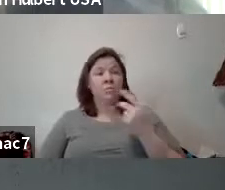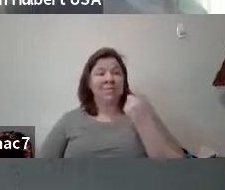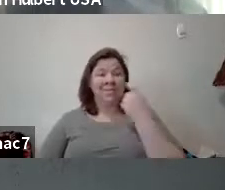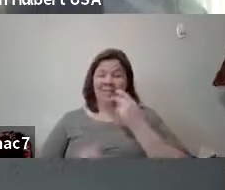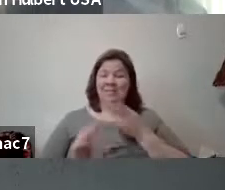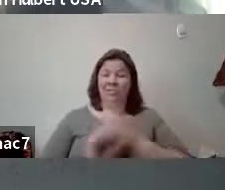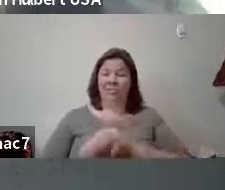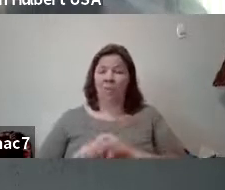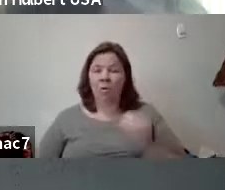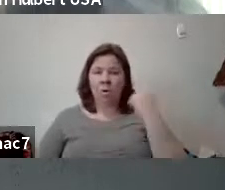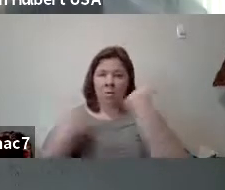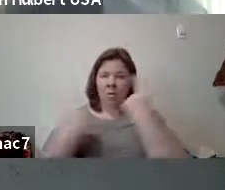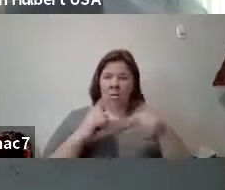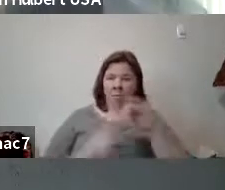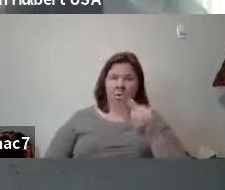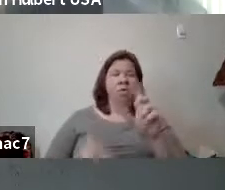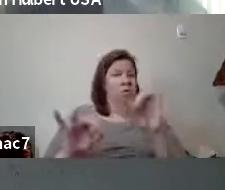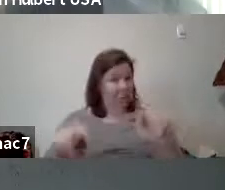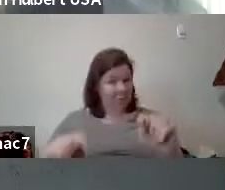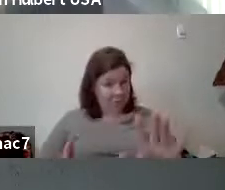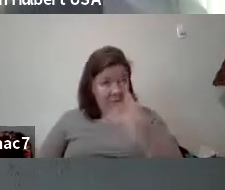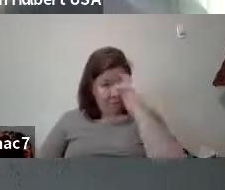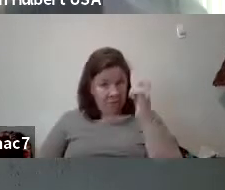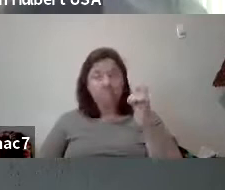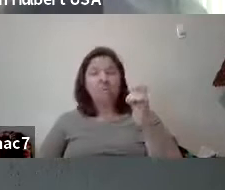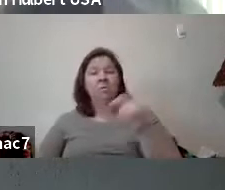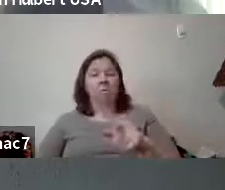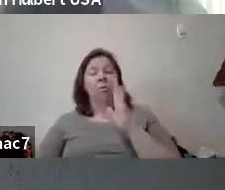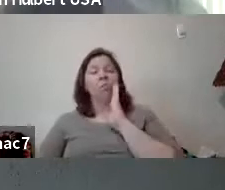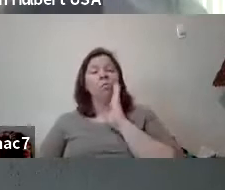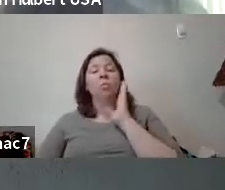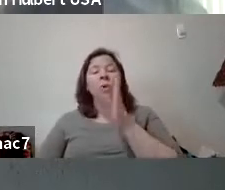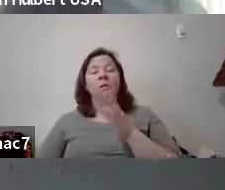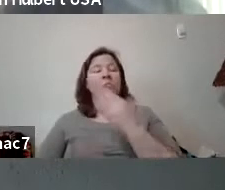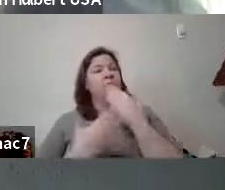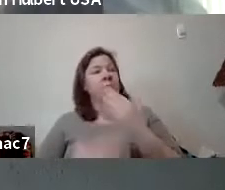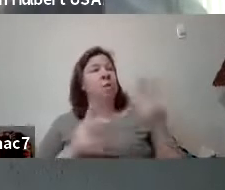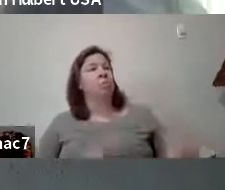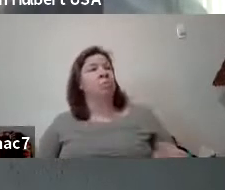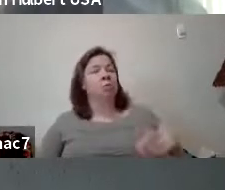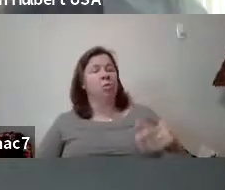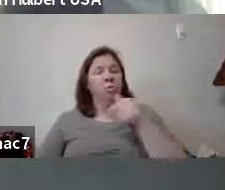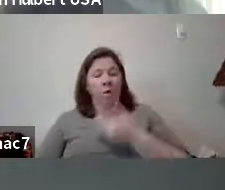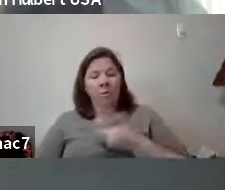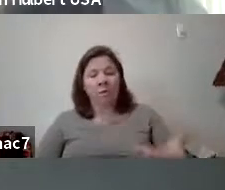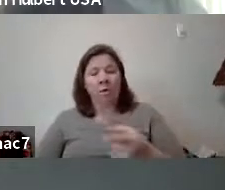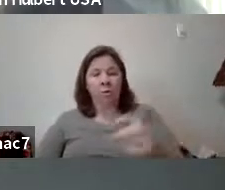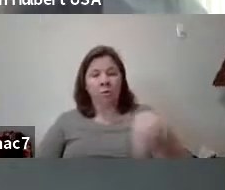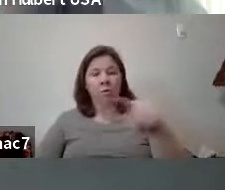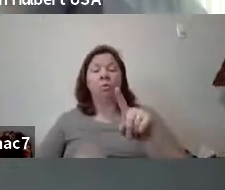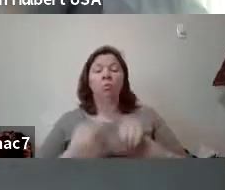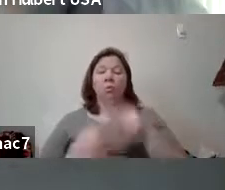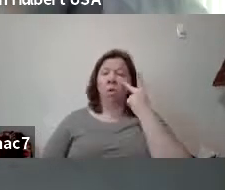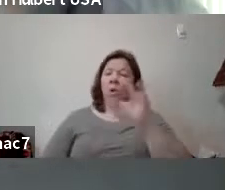those of you who are thinking about it, do it, because you really are. You're going to thank the person that invited you to have a look